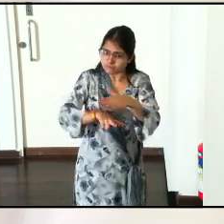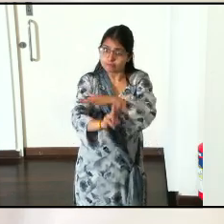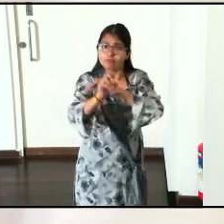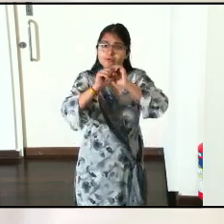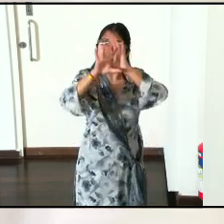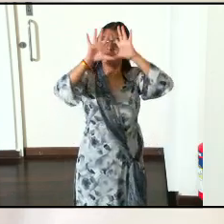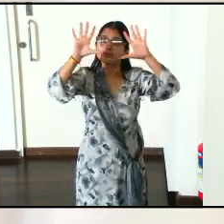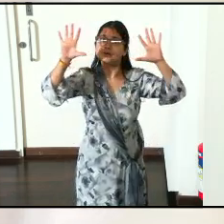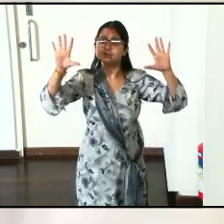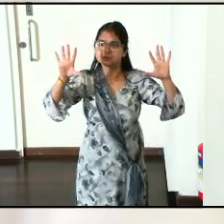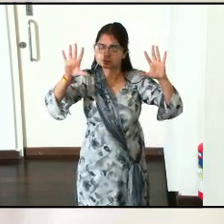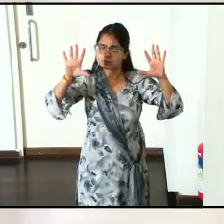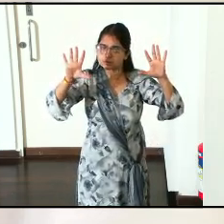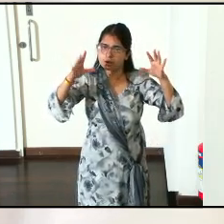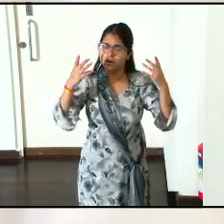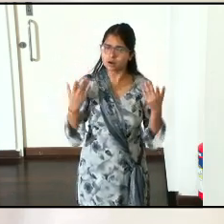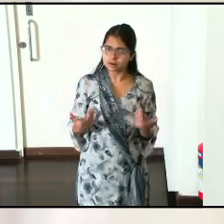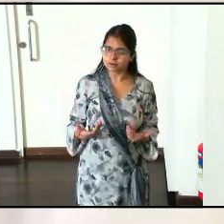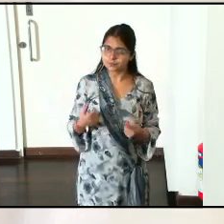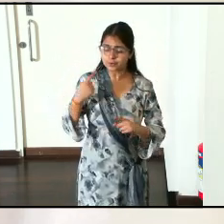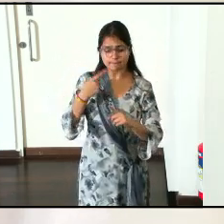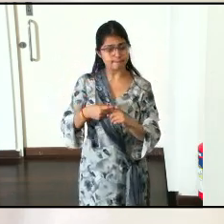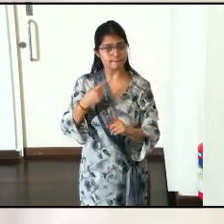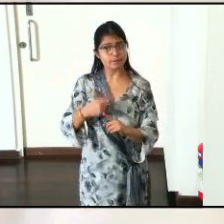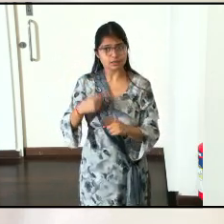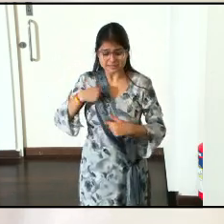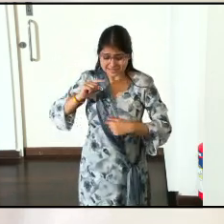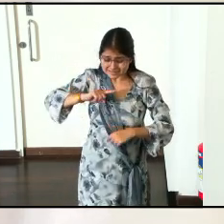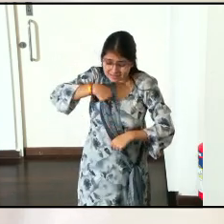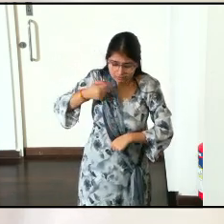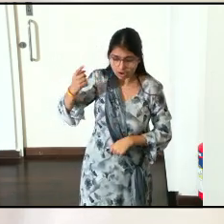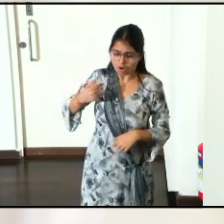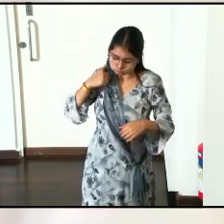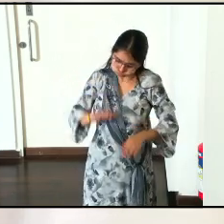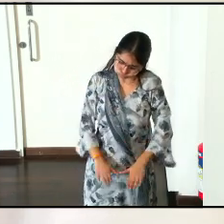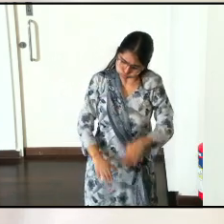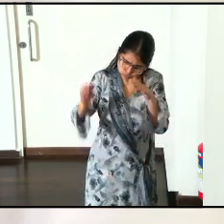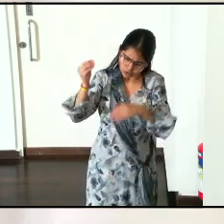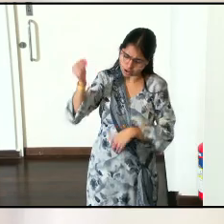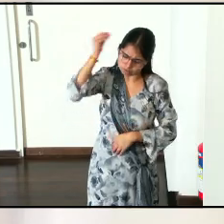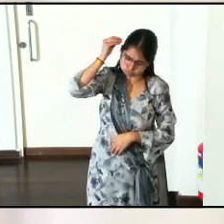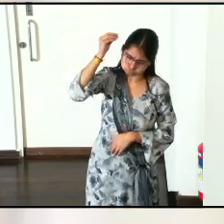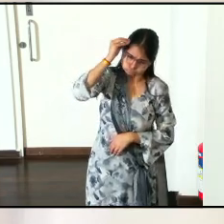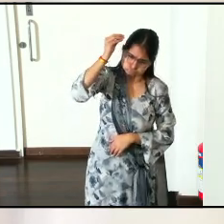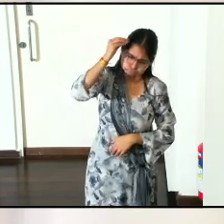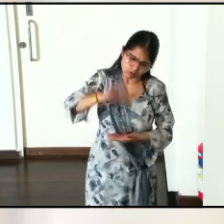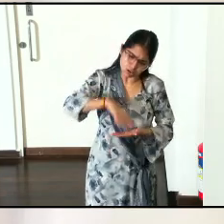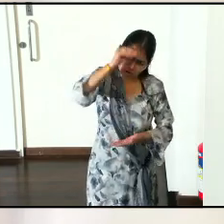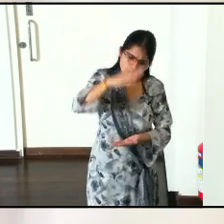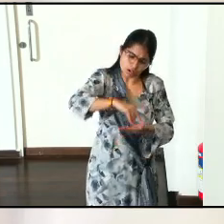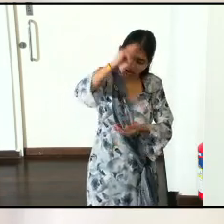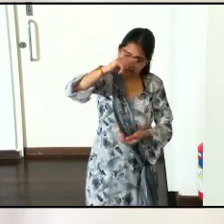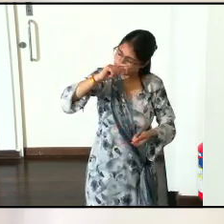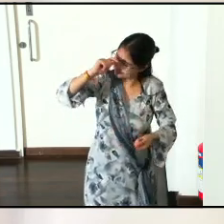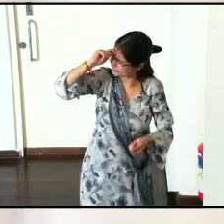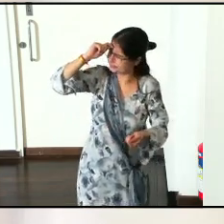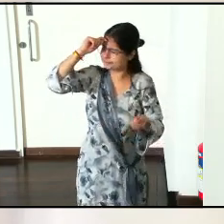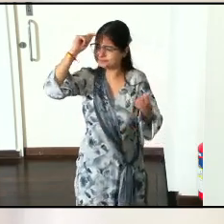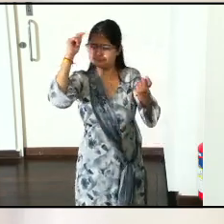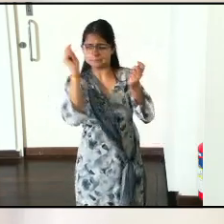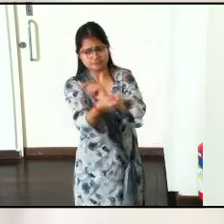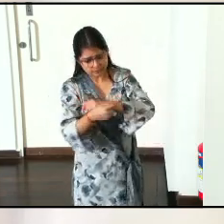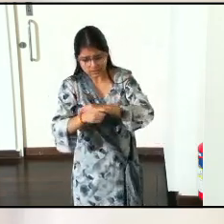unthought their own kind of early formation, the way in which they were educated. And I think as somebody who has been